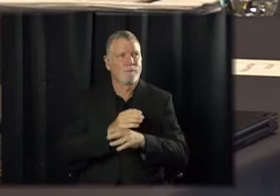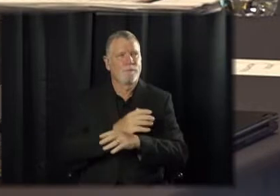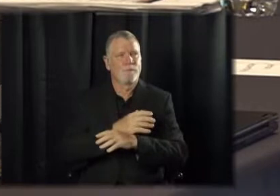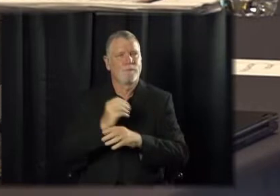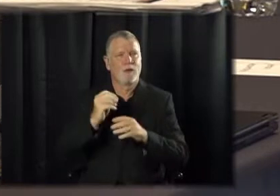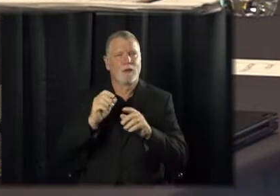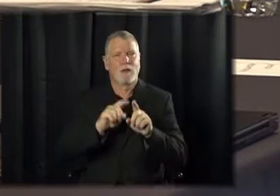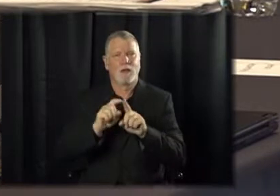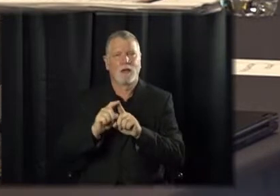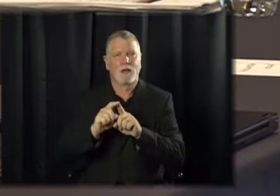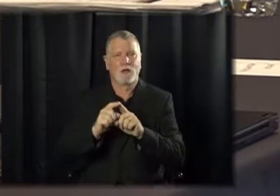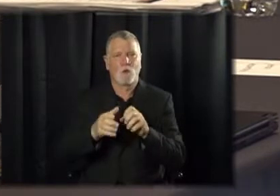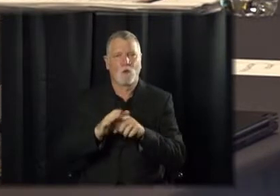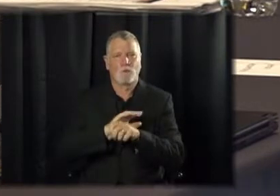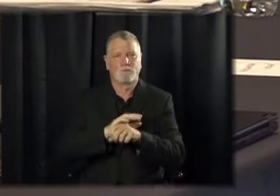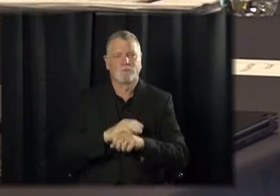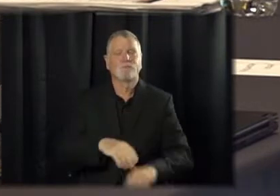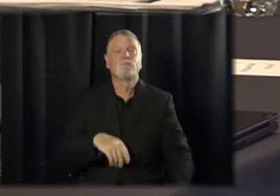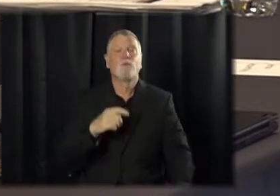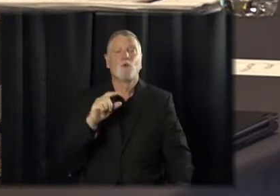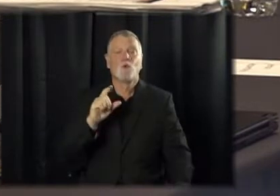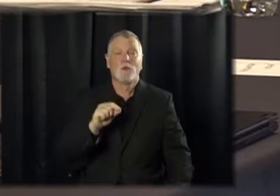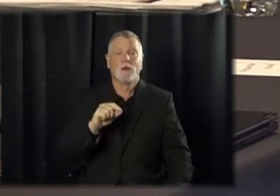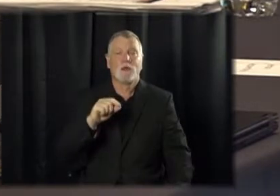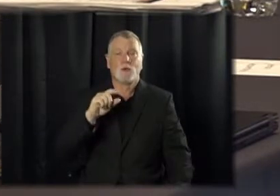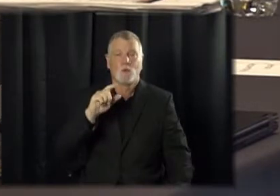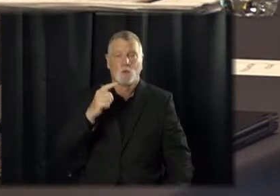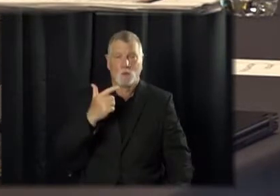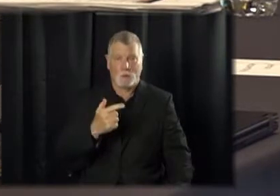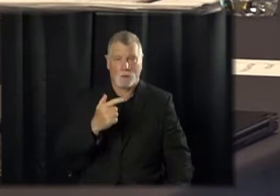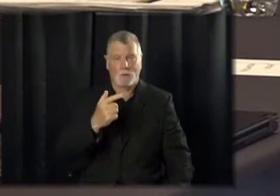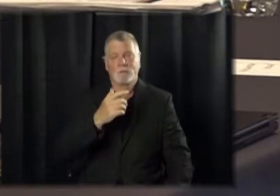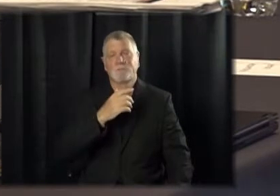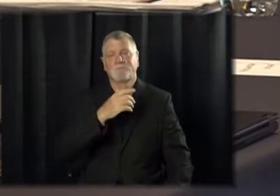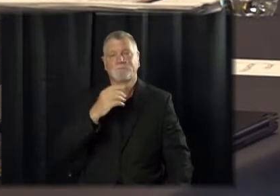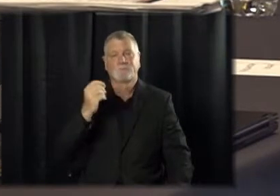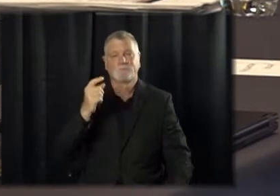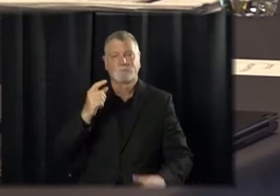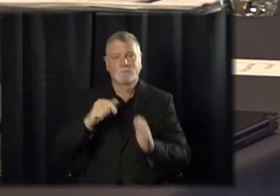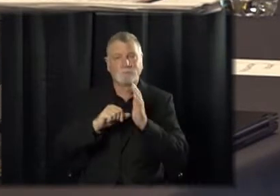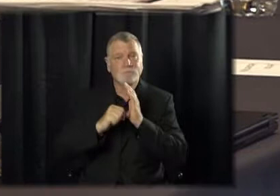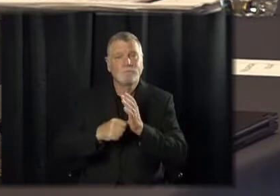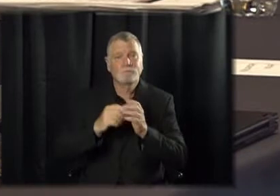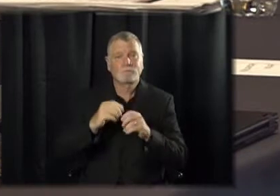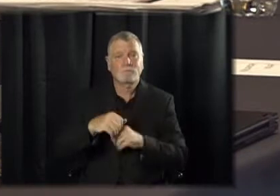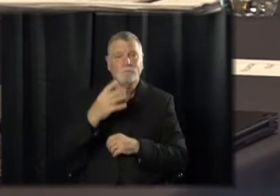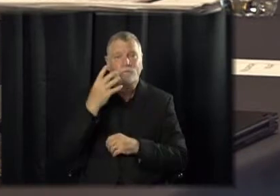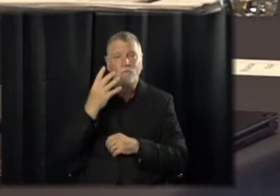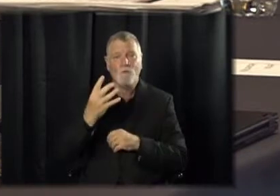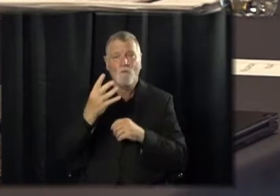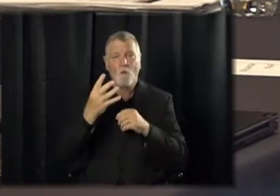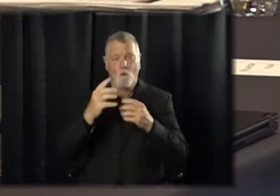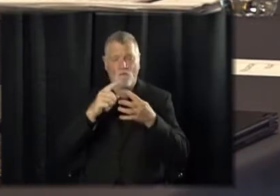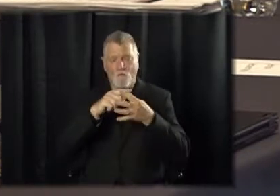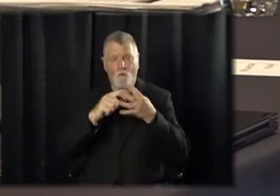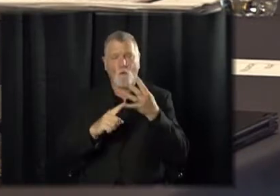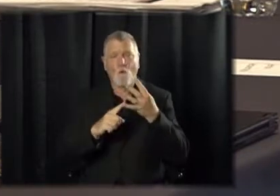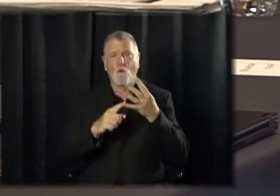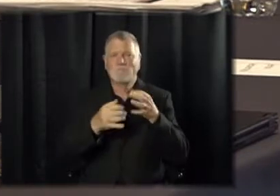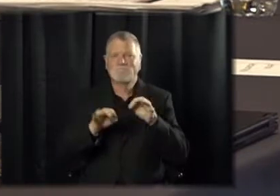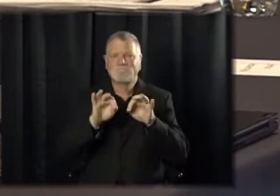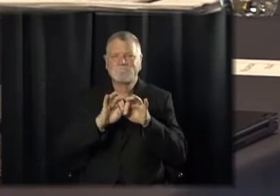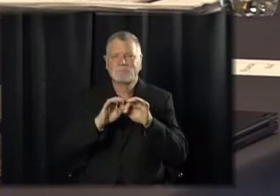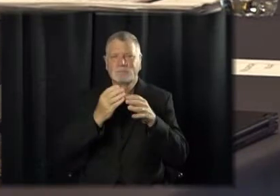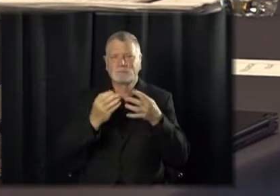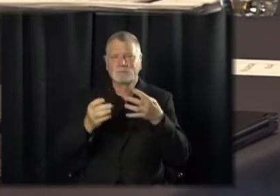whole. The 2021 fiscal plan continues to emphasize the 4 core elements which focus